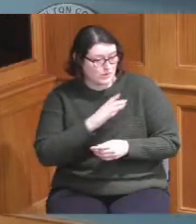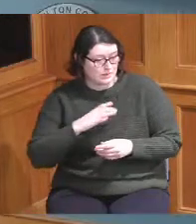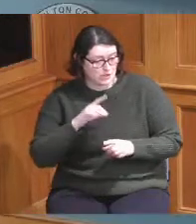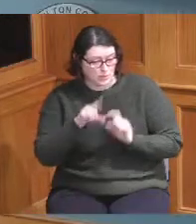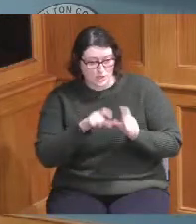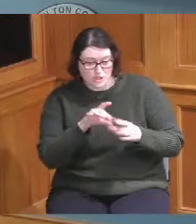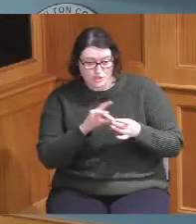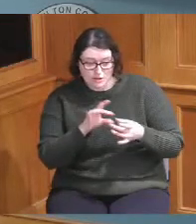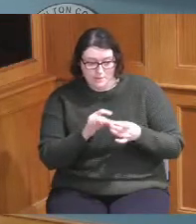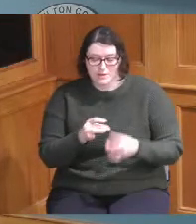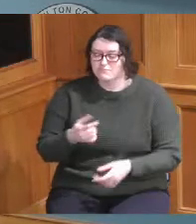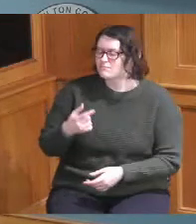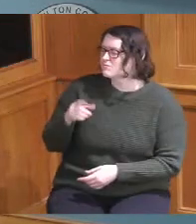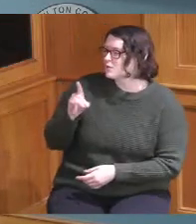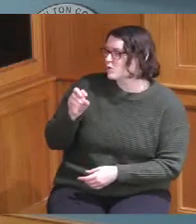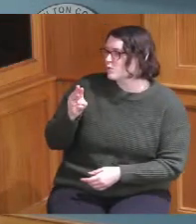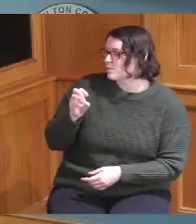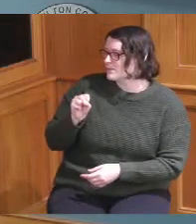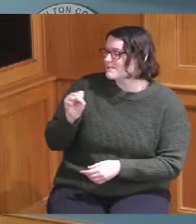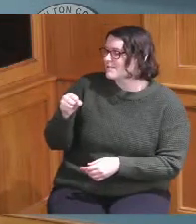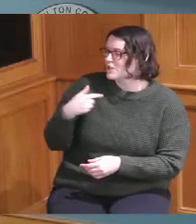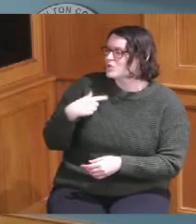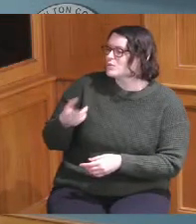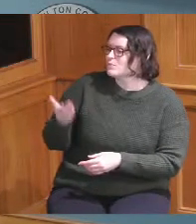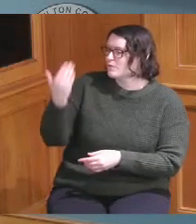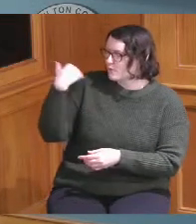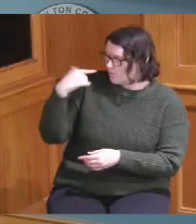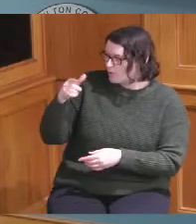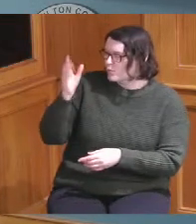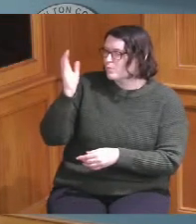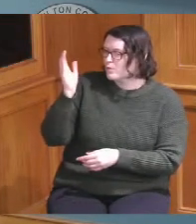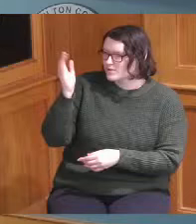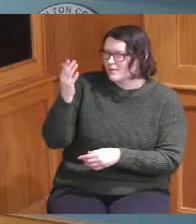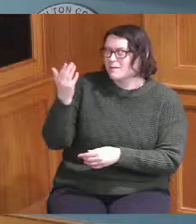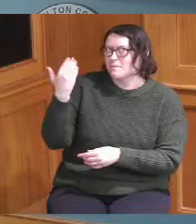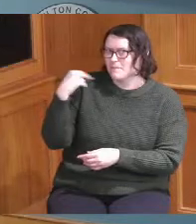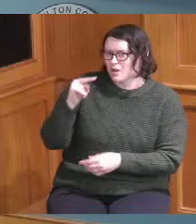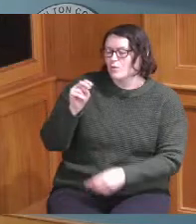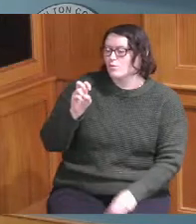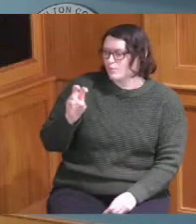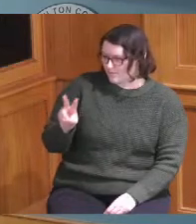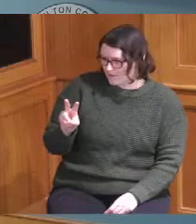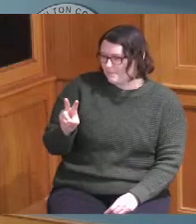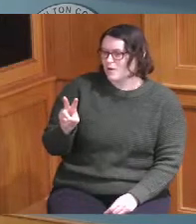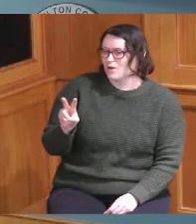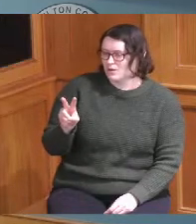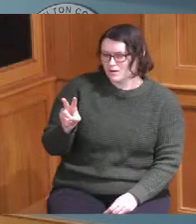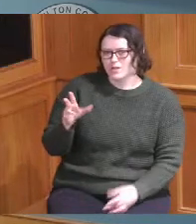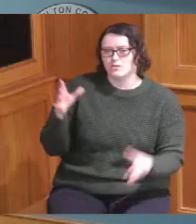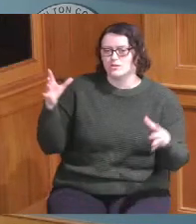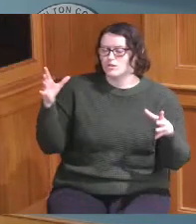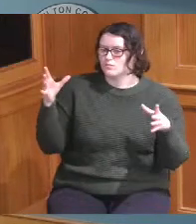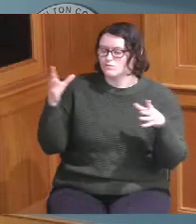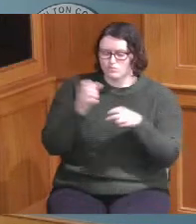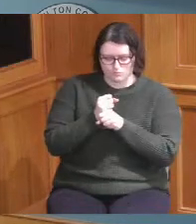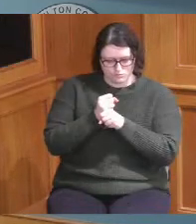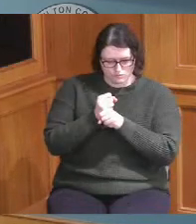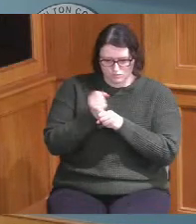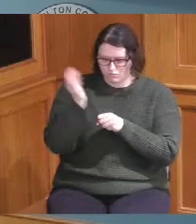wanted to comment, when you previously presented this in November, just a comprehensive,